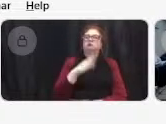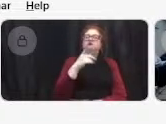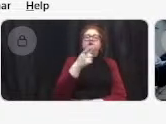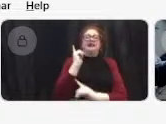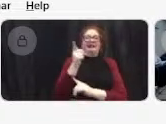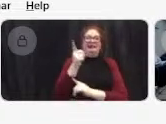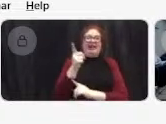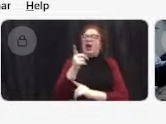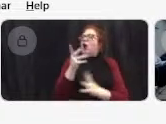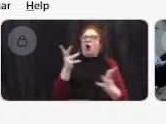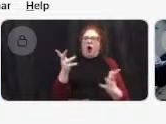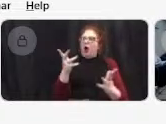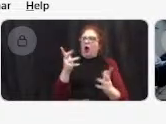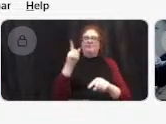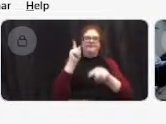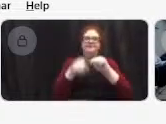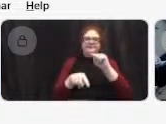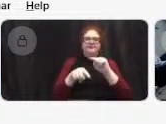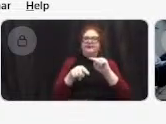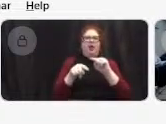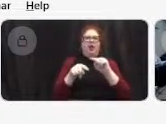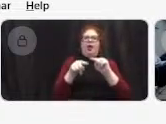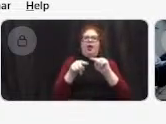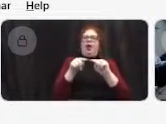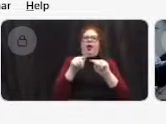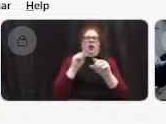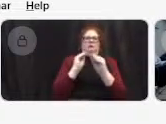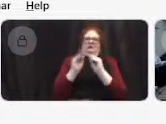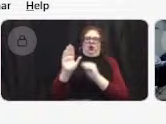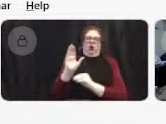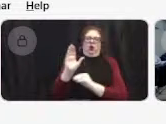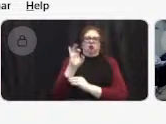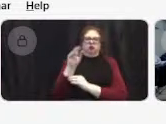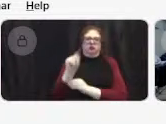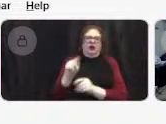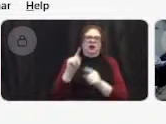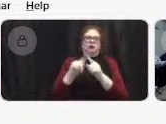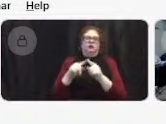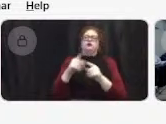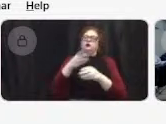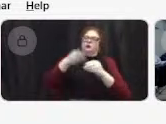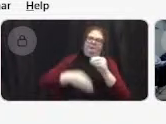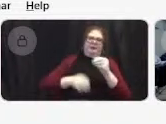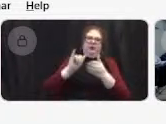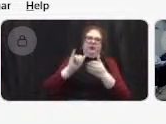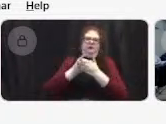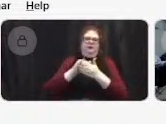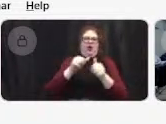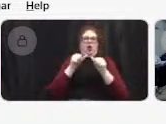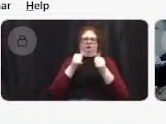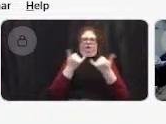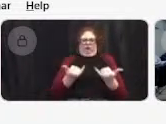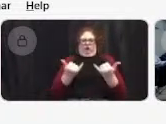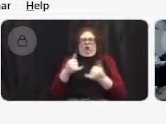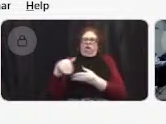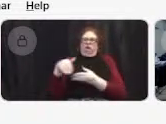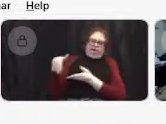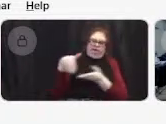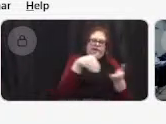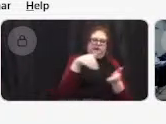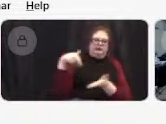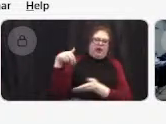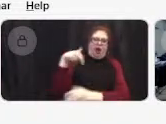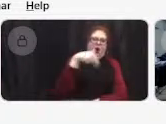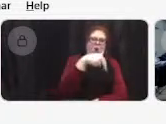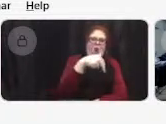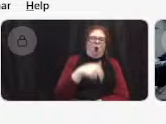per City Code Section 31-431 as an assurance to complete the required sidewalk improvements in the future. City